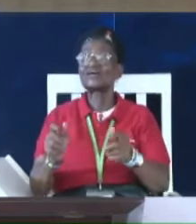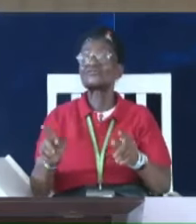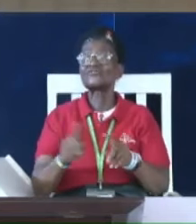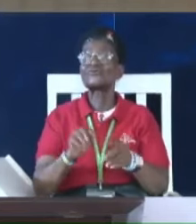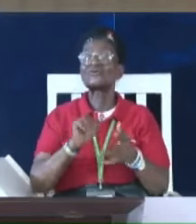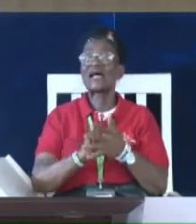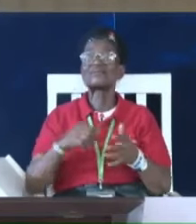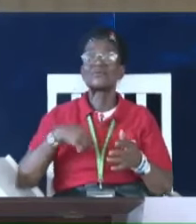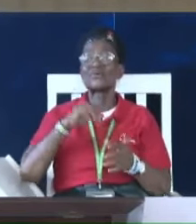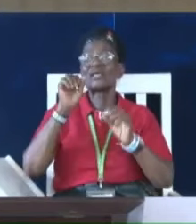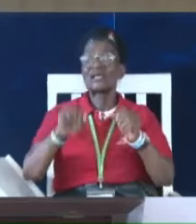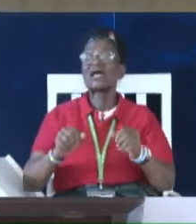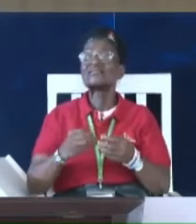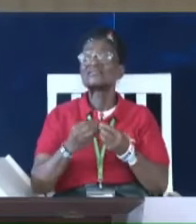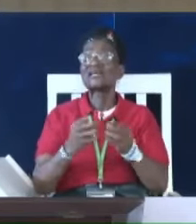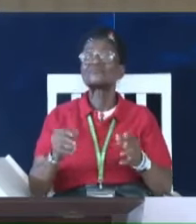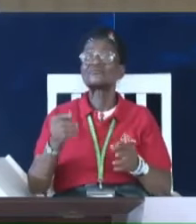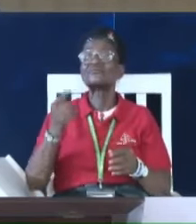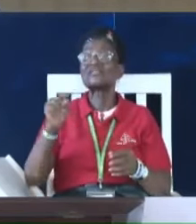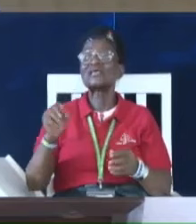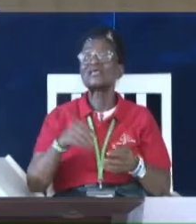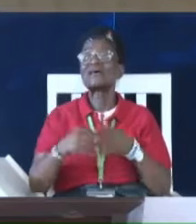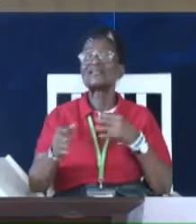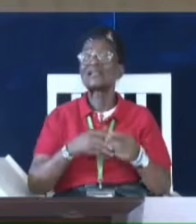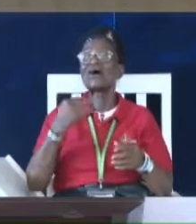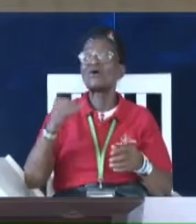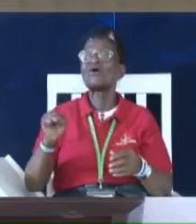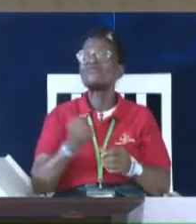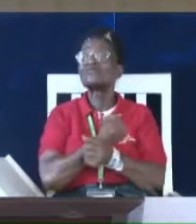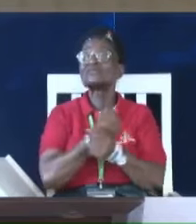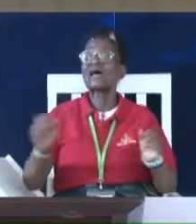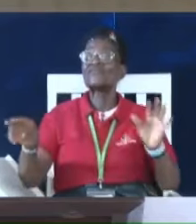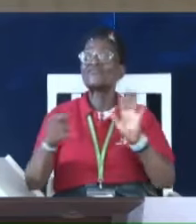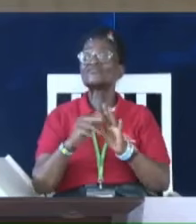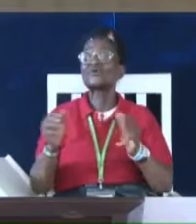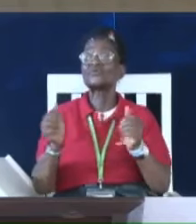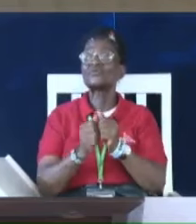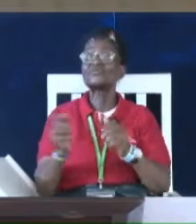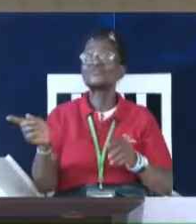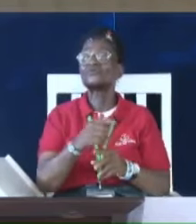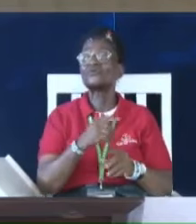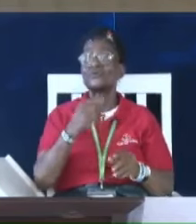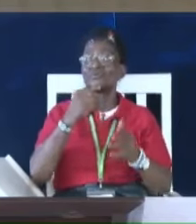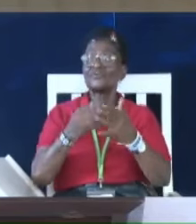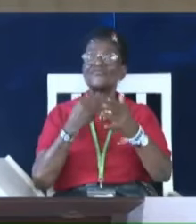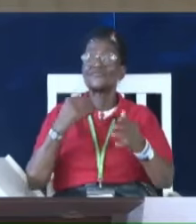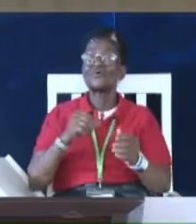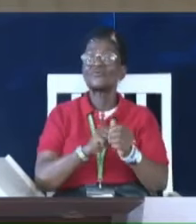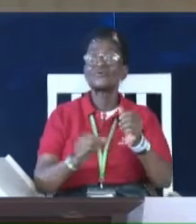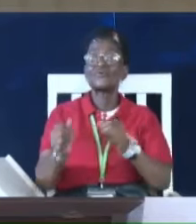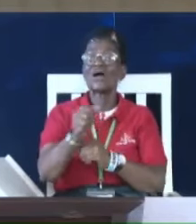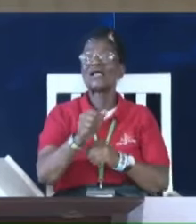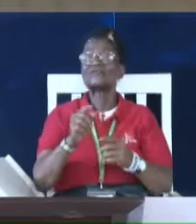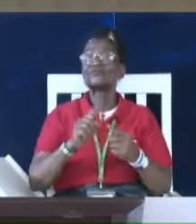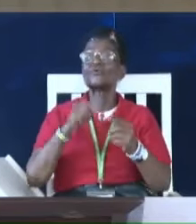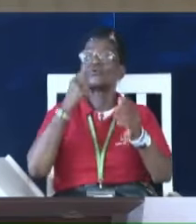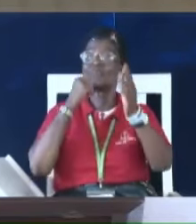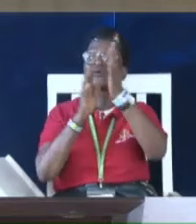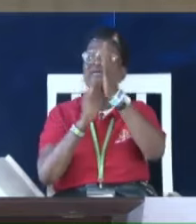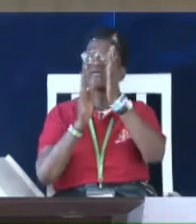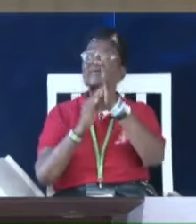of salvation for you first before we then go ahead and praise the Lord. So if you want to give your life to